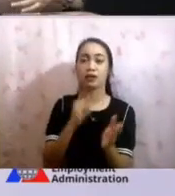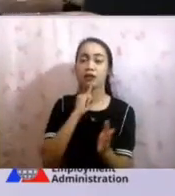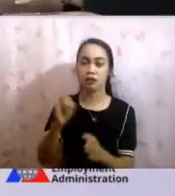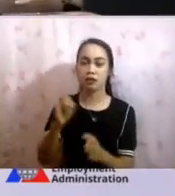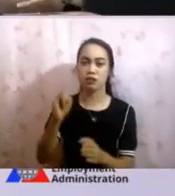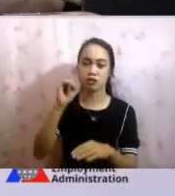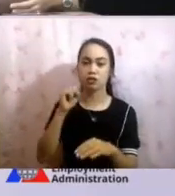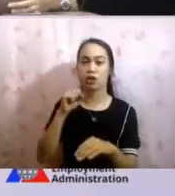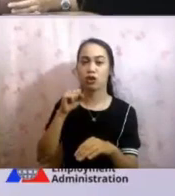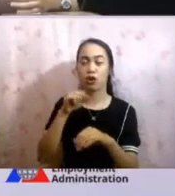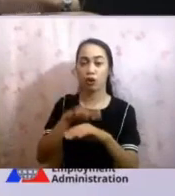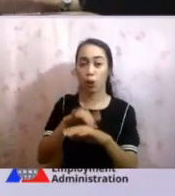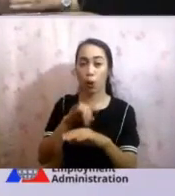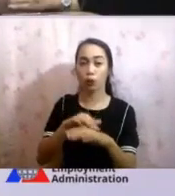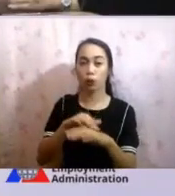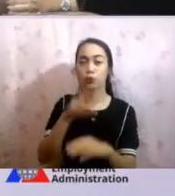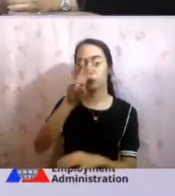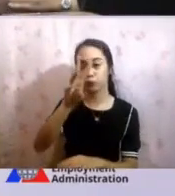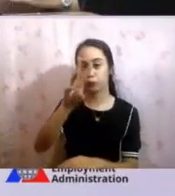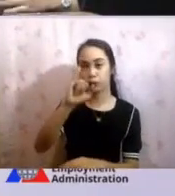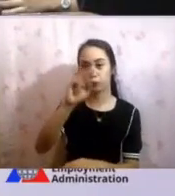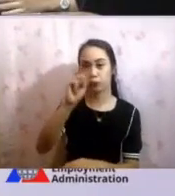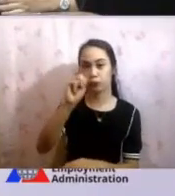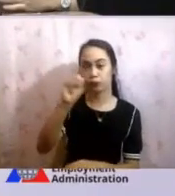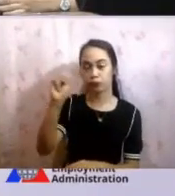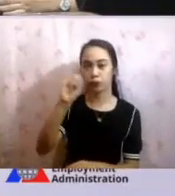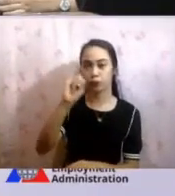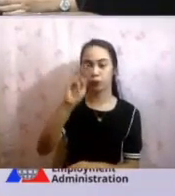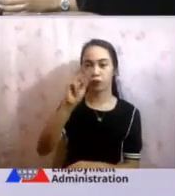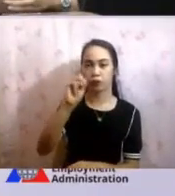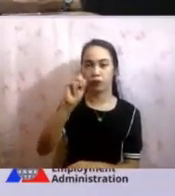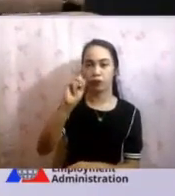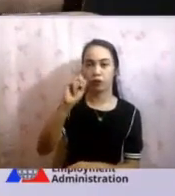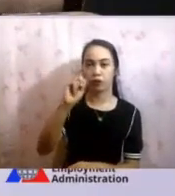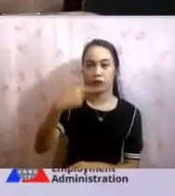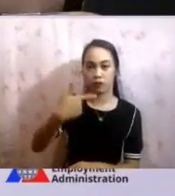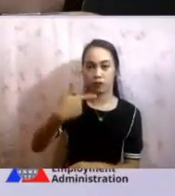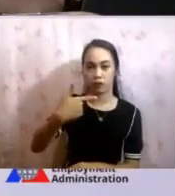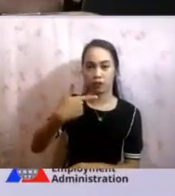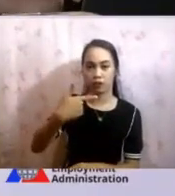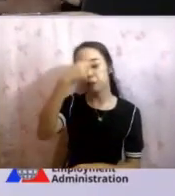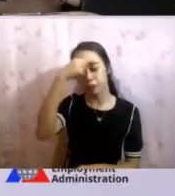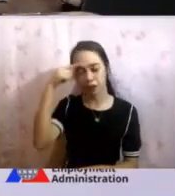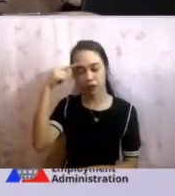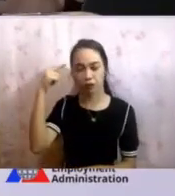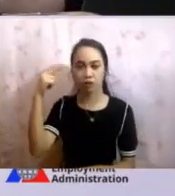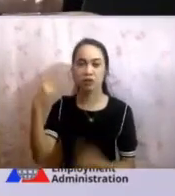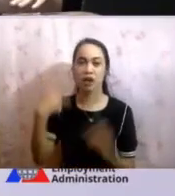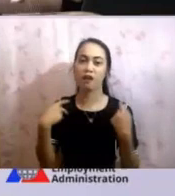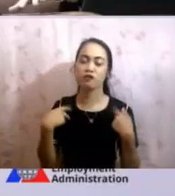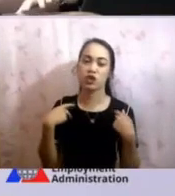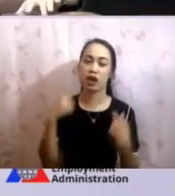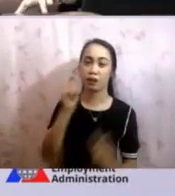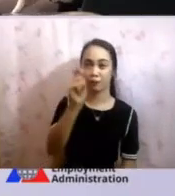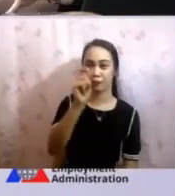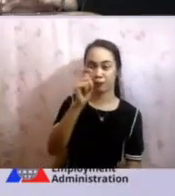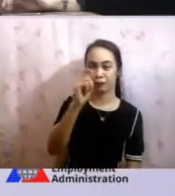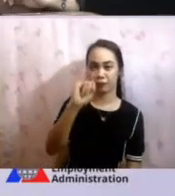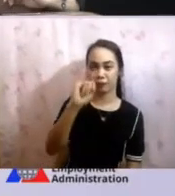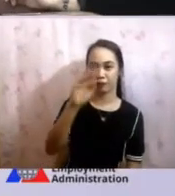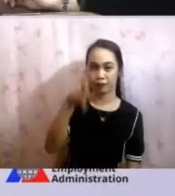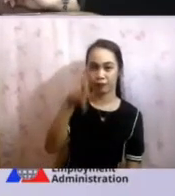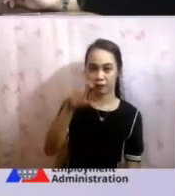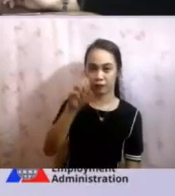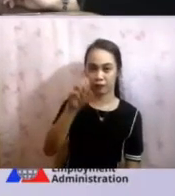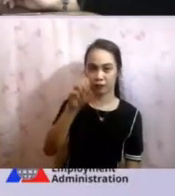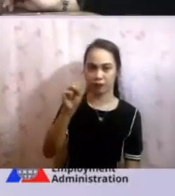resume because aside from those things that you learned before, we will also give you now another tips. Or base na pa'y uban wala kabalo,